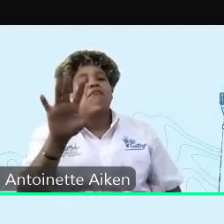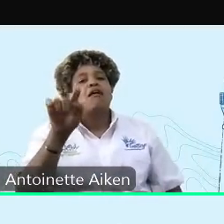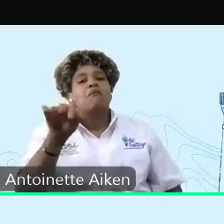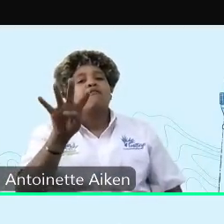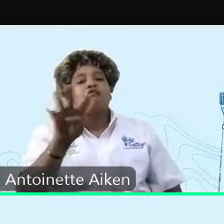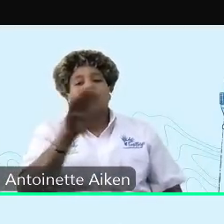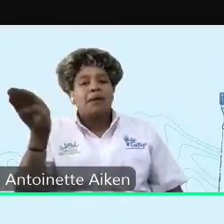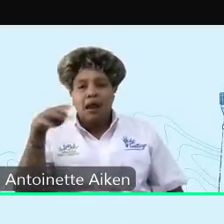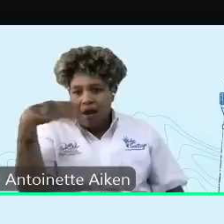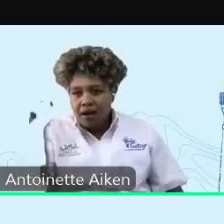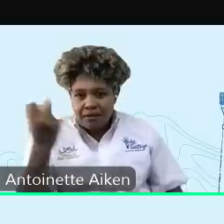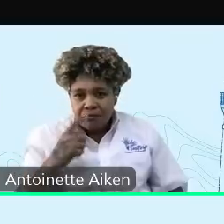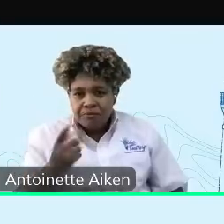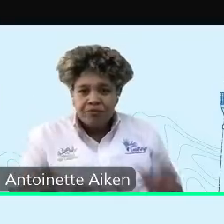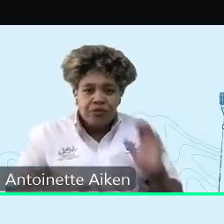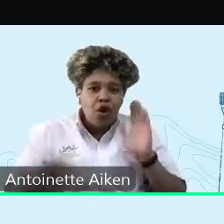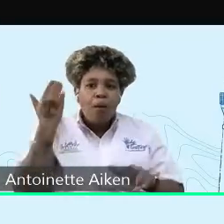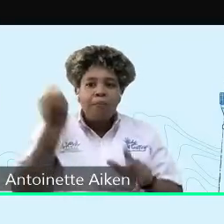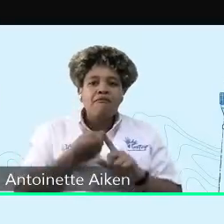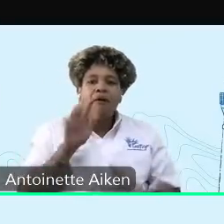595.4 billion, up from